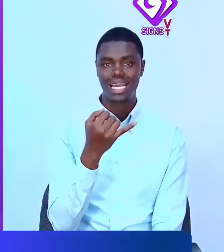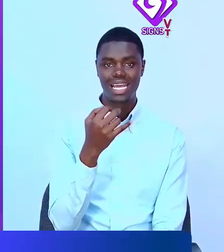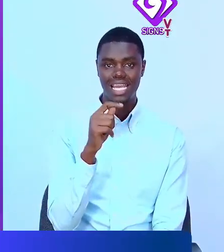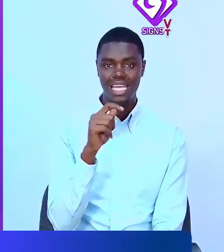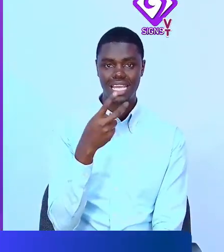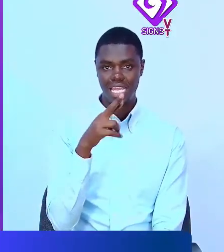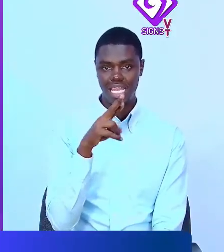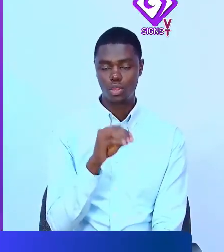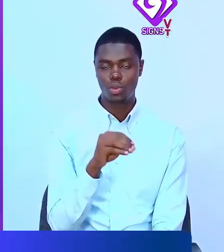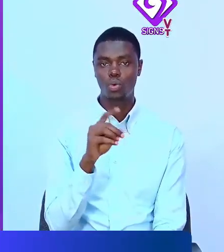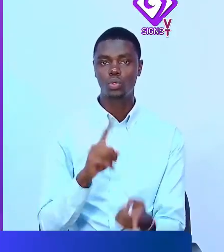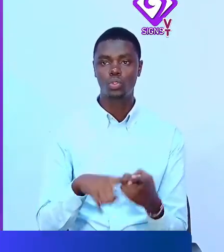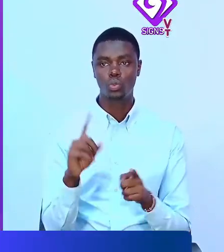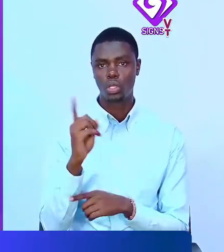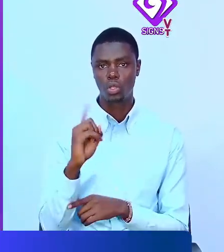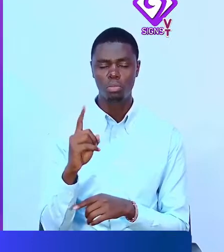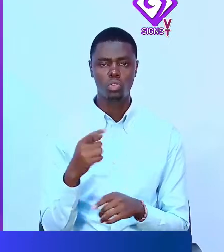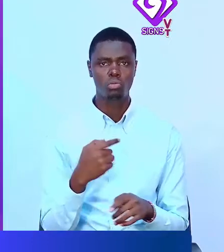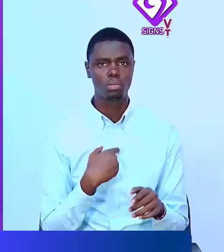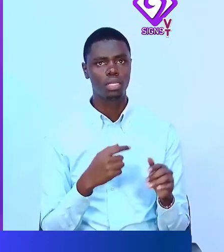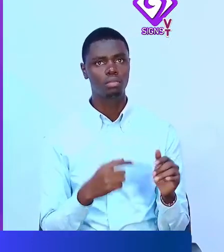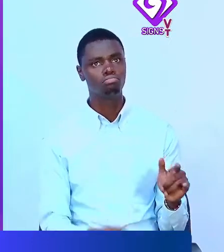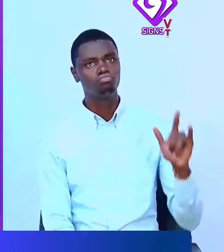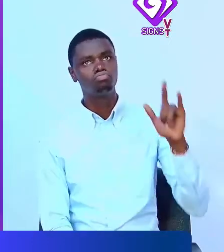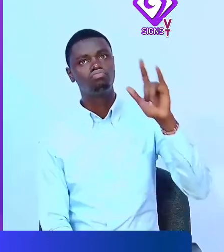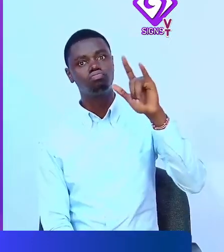when the plane had taken off, I was midway